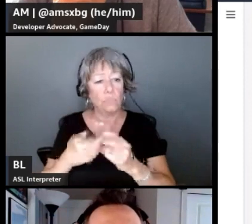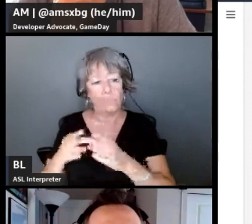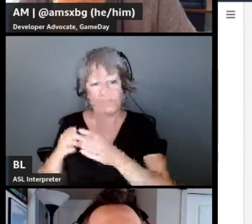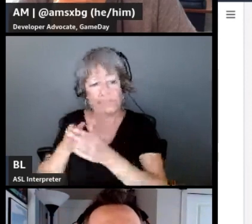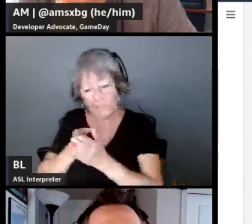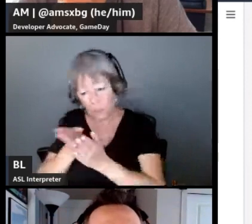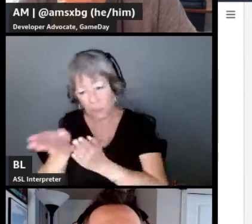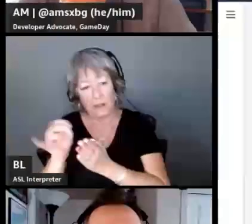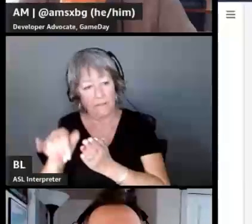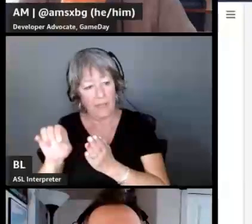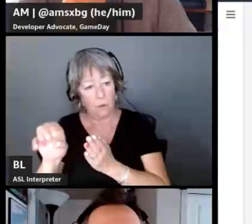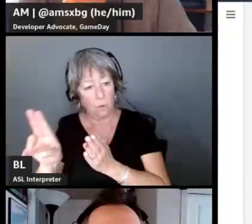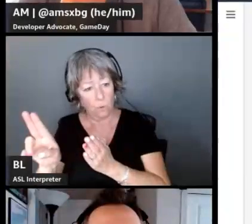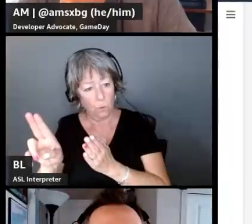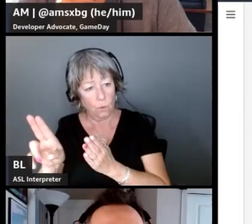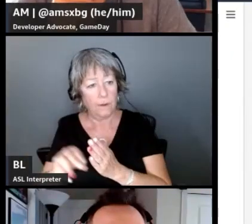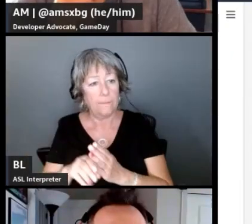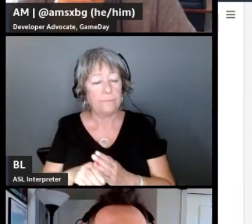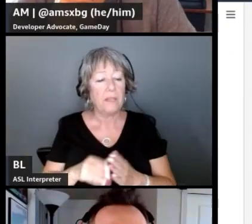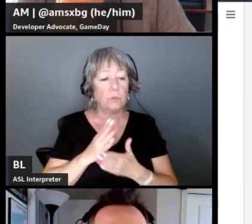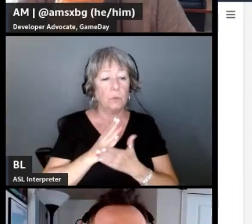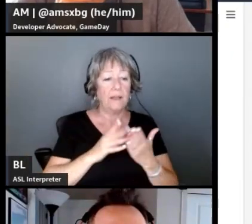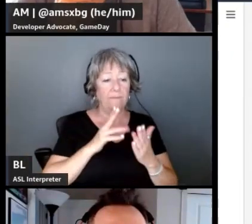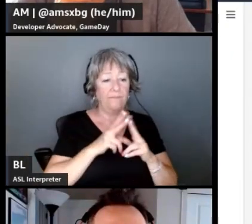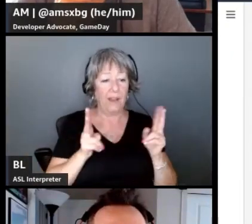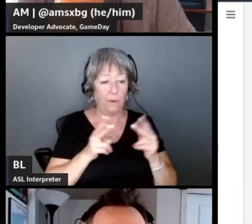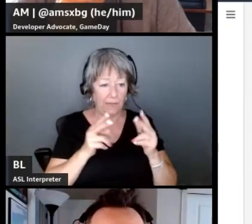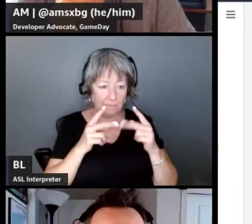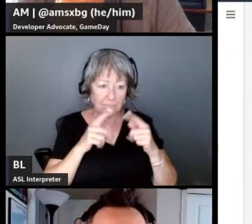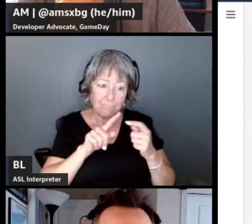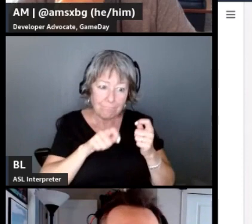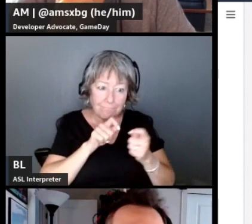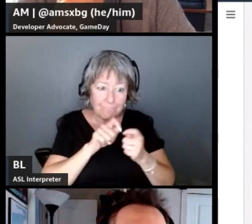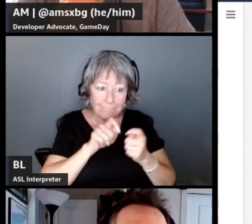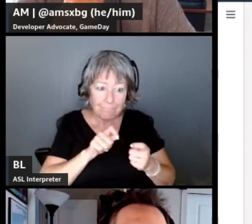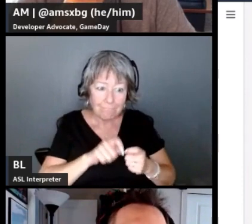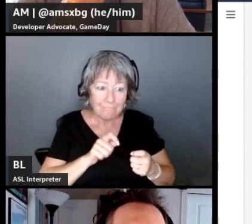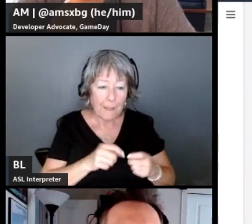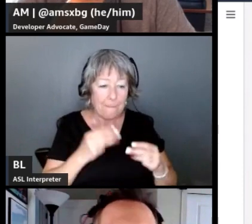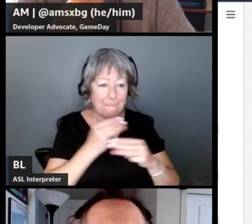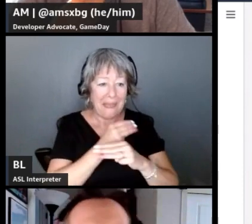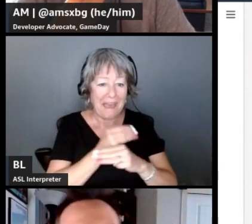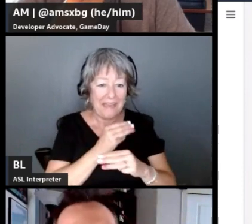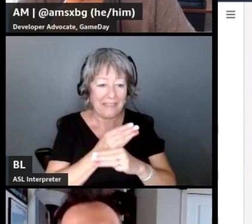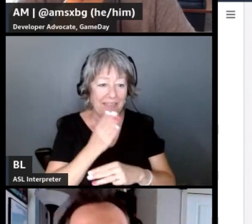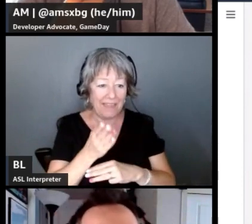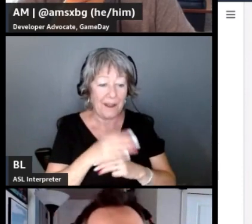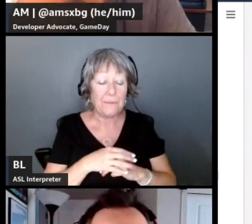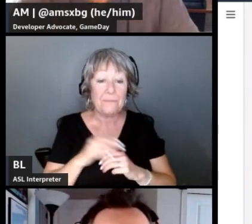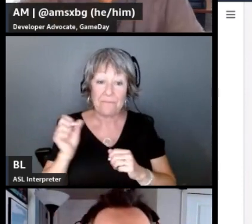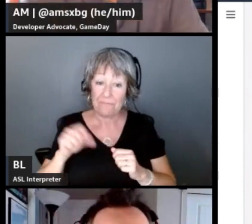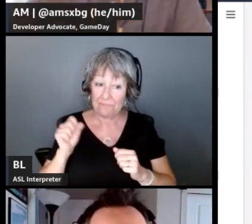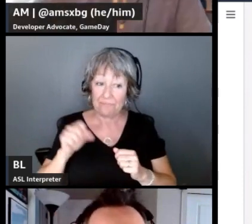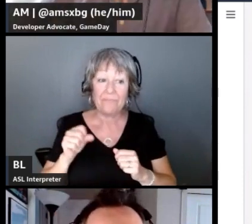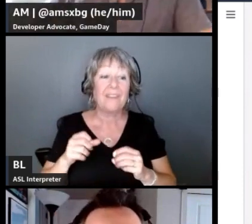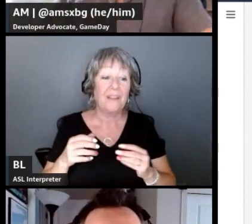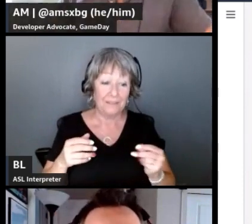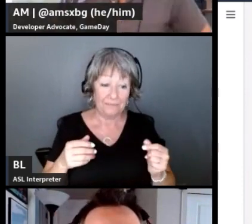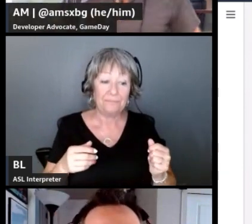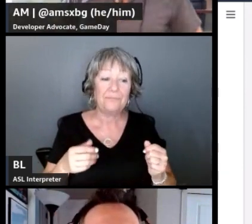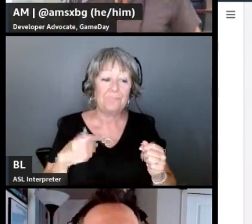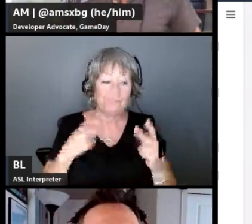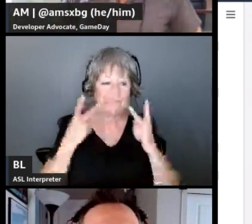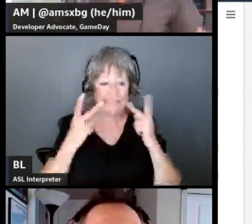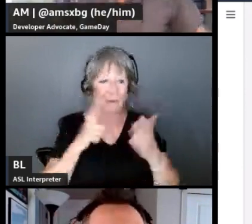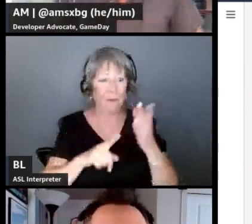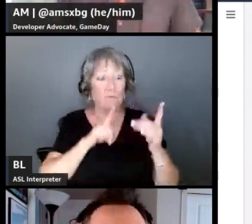unit. You got some discrete mathematics in here. I love it. You got some stats in there. With some visual stuff as well. So you get to see what's really